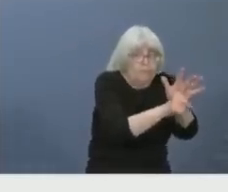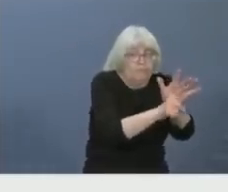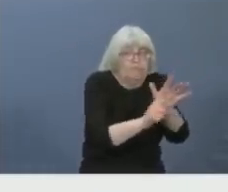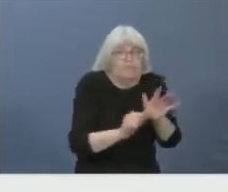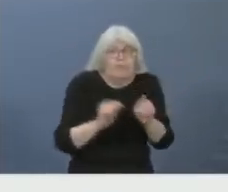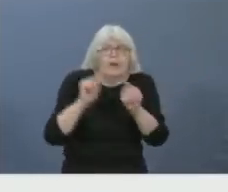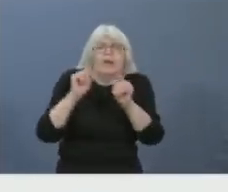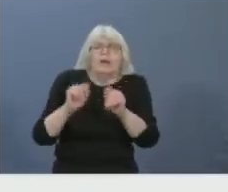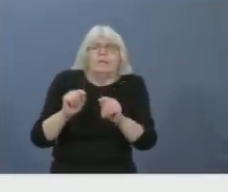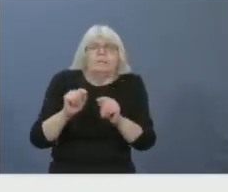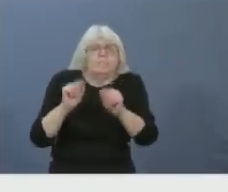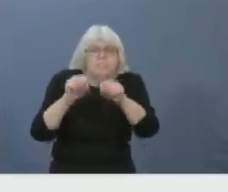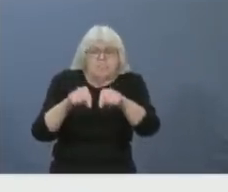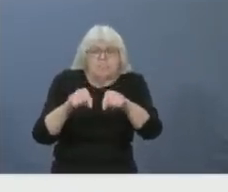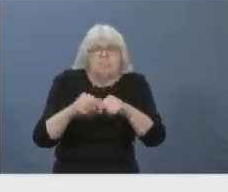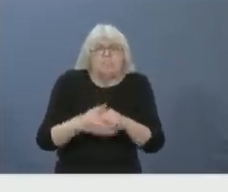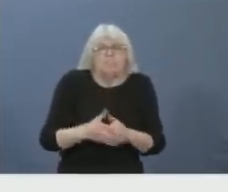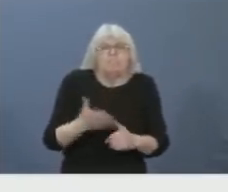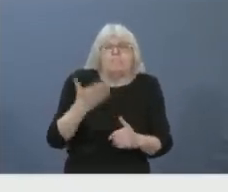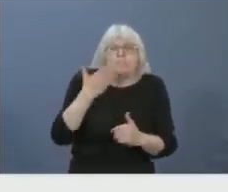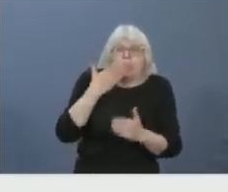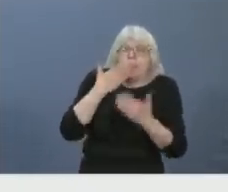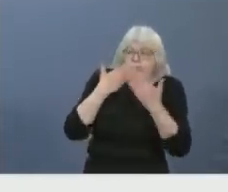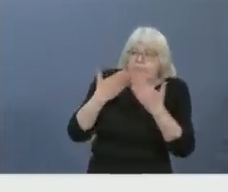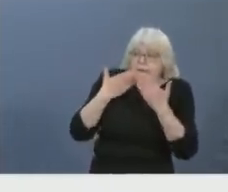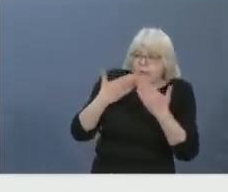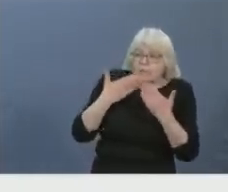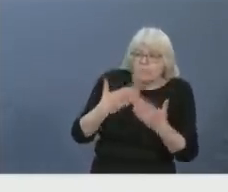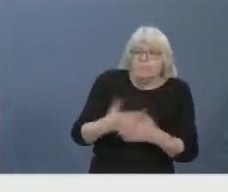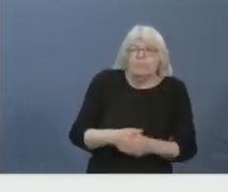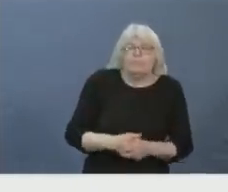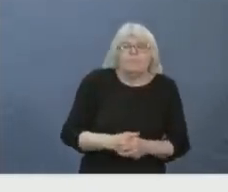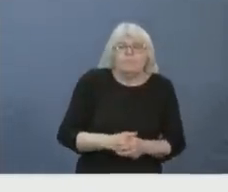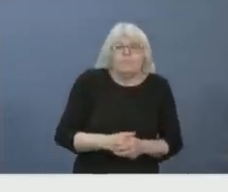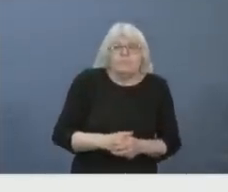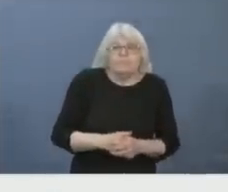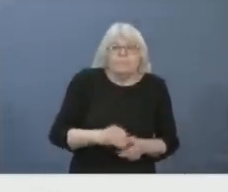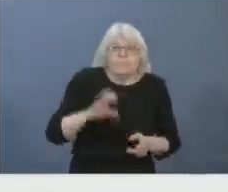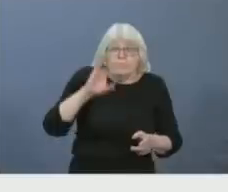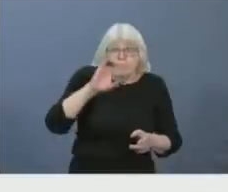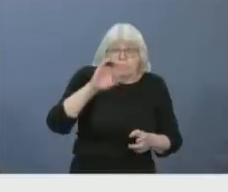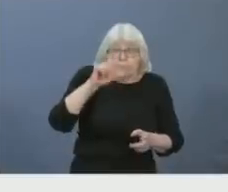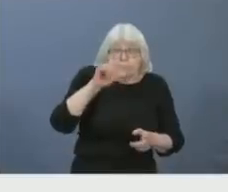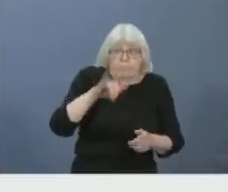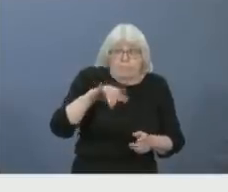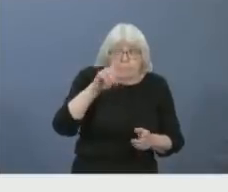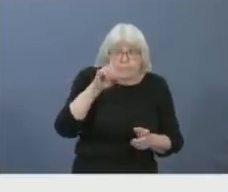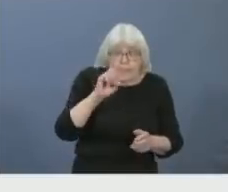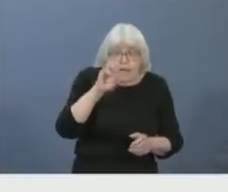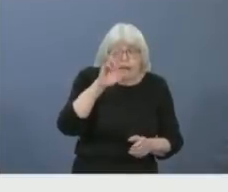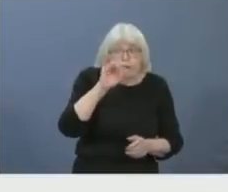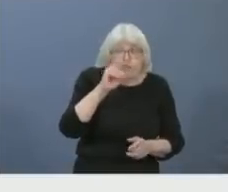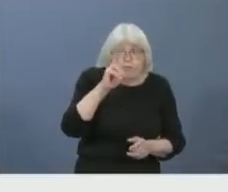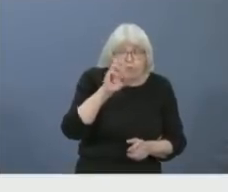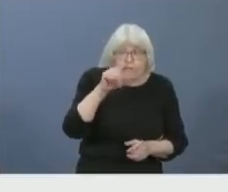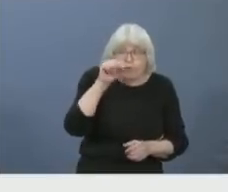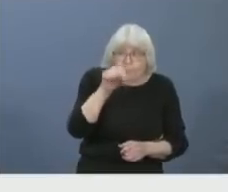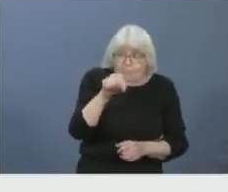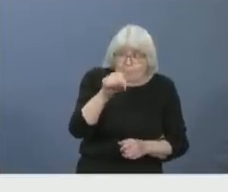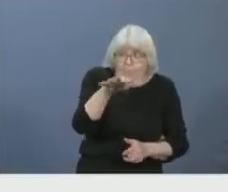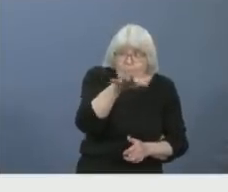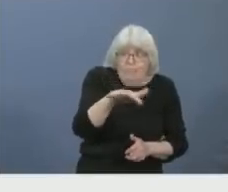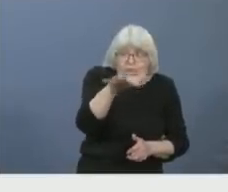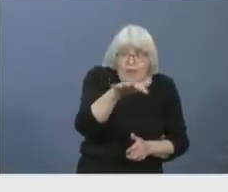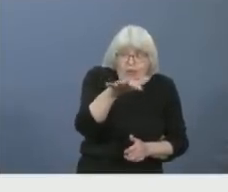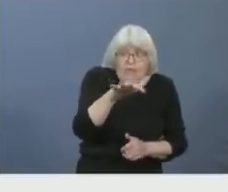Yeah, thank you. I guess I would say to that, in areas like Clyde River, I mean, the safety of the people that are working on the fires first and